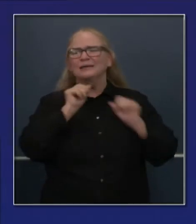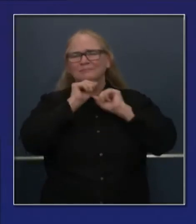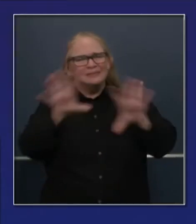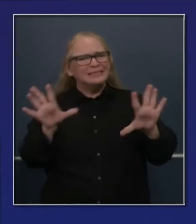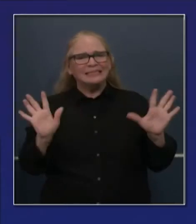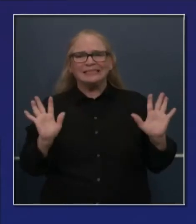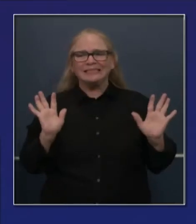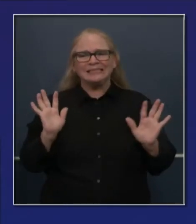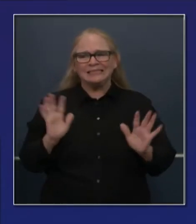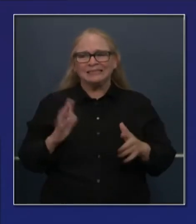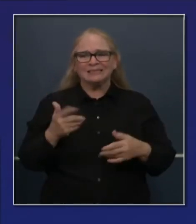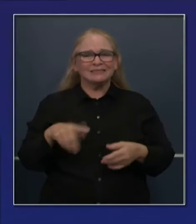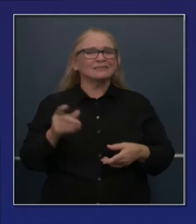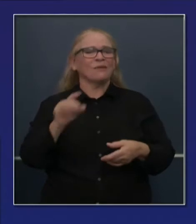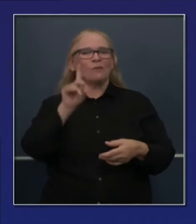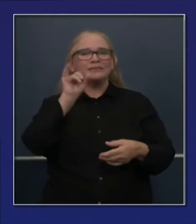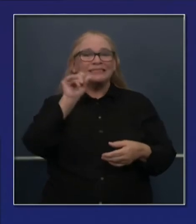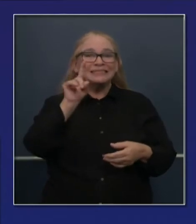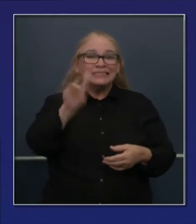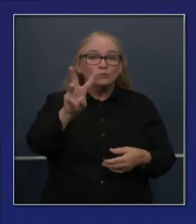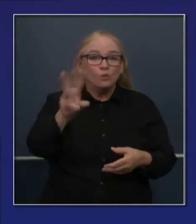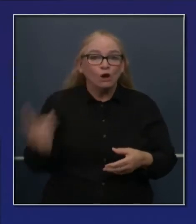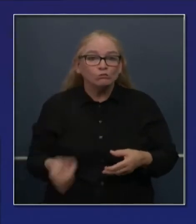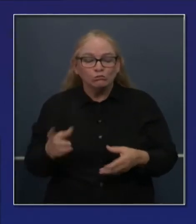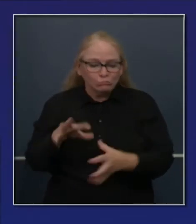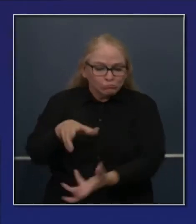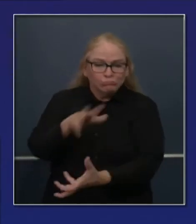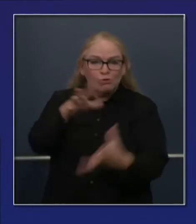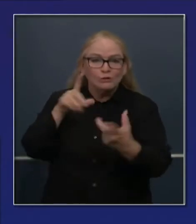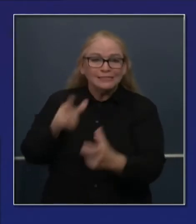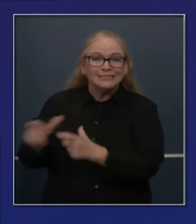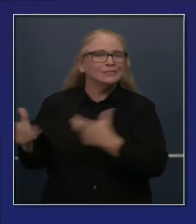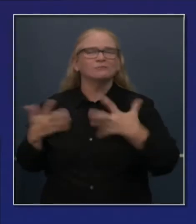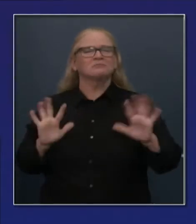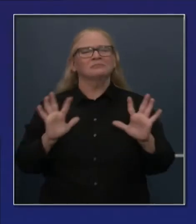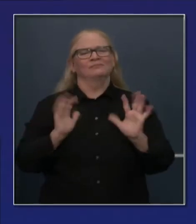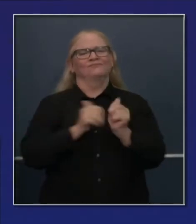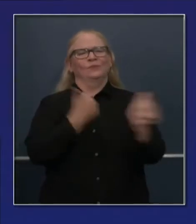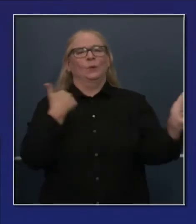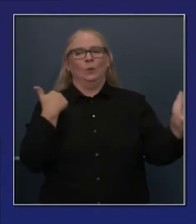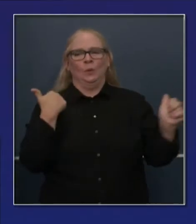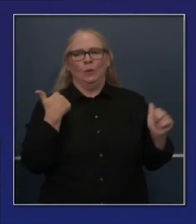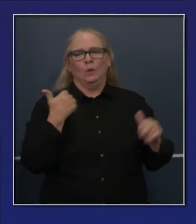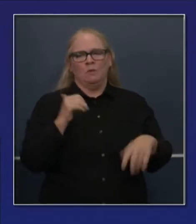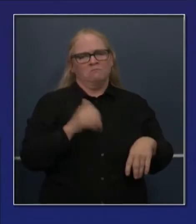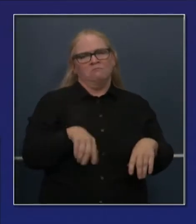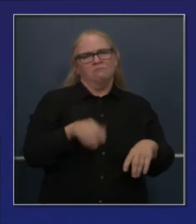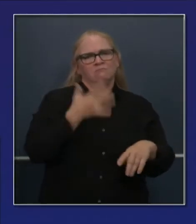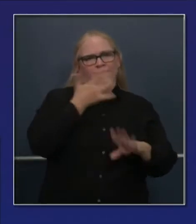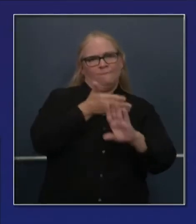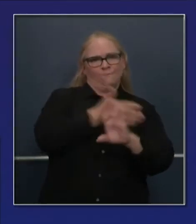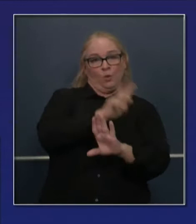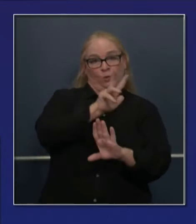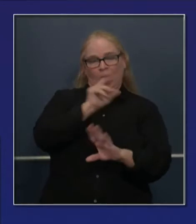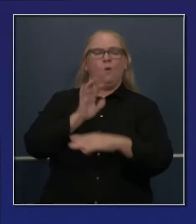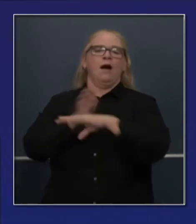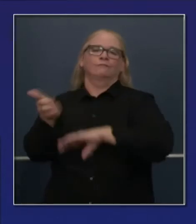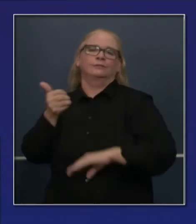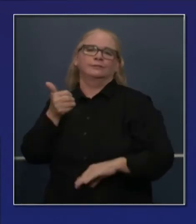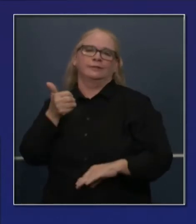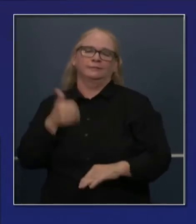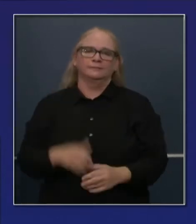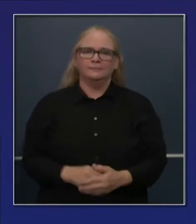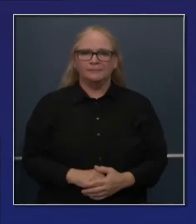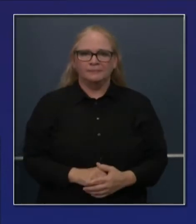dishwashers and the like. Using those major appliances during those off hours can also help. And as I reminded my